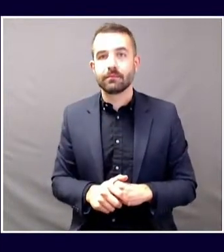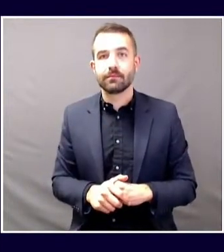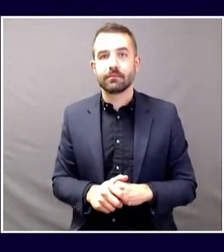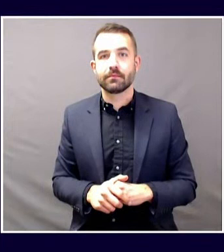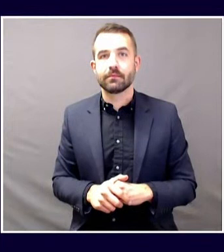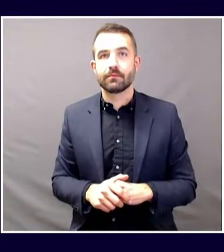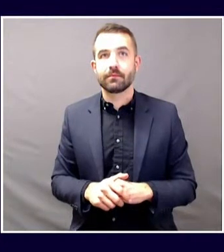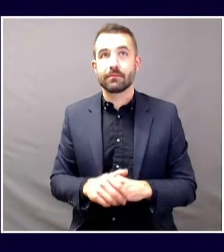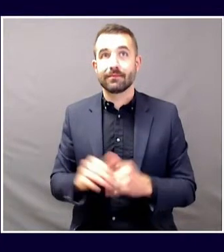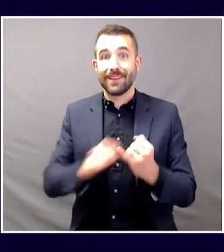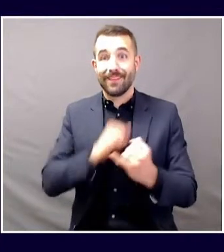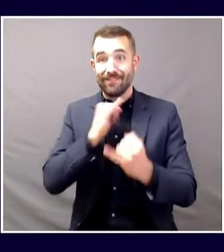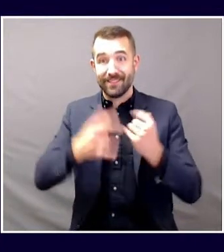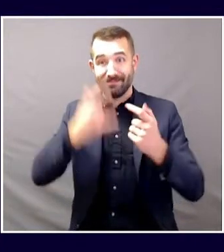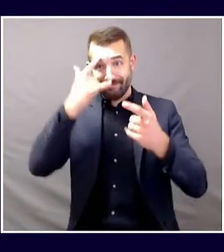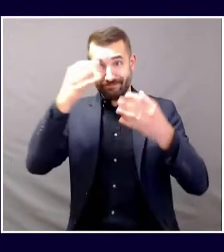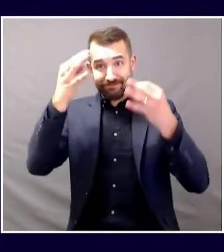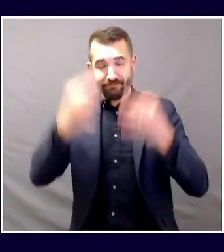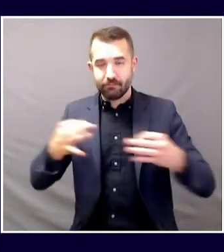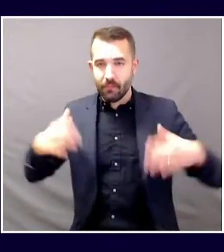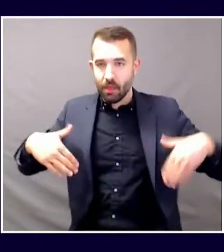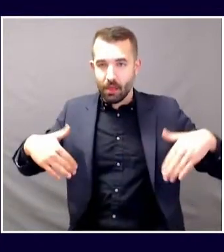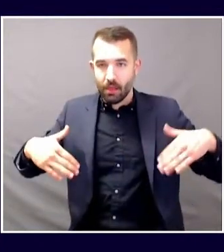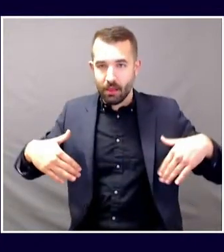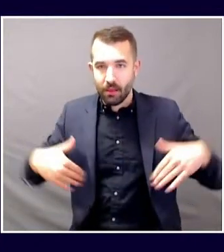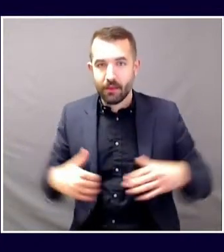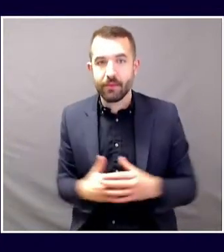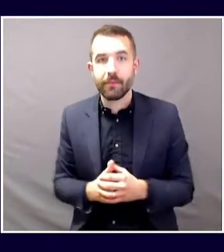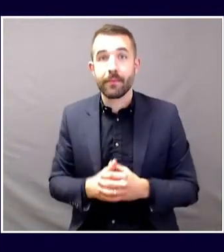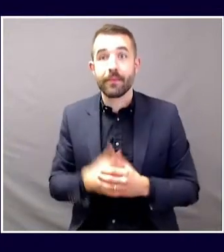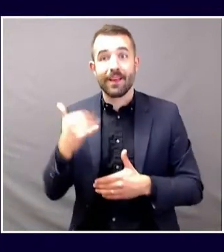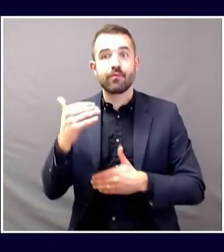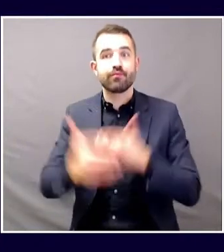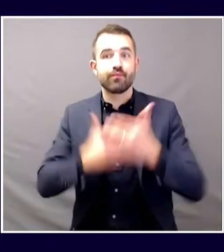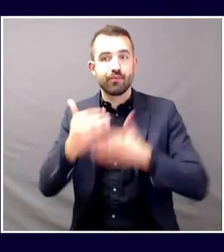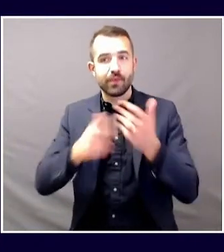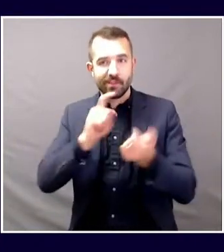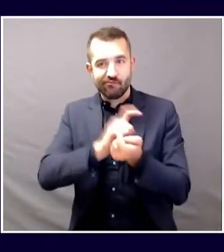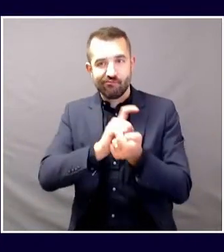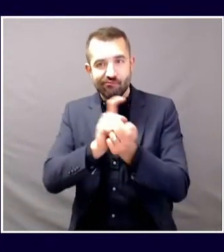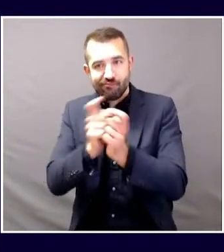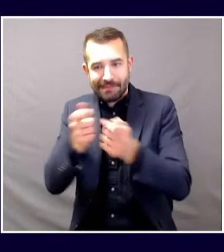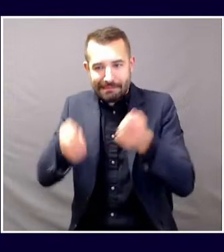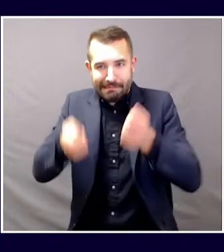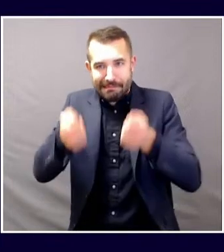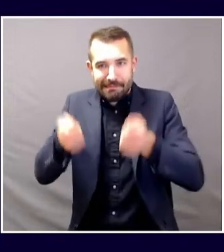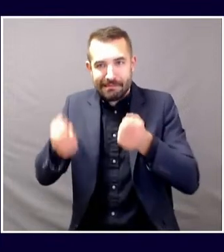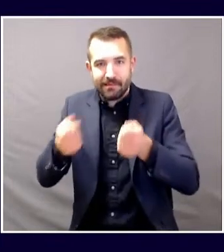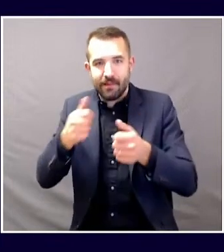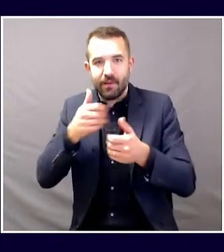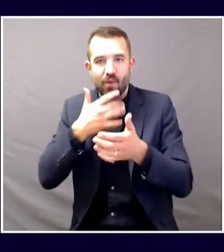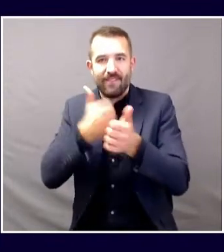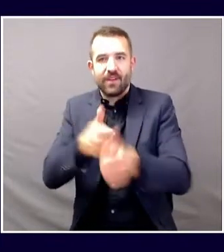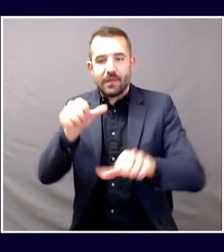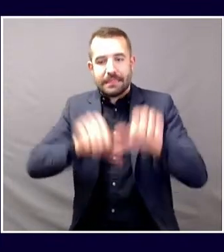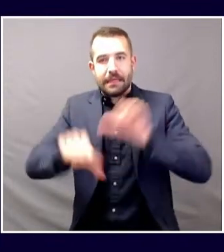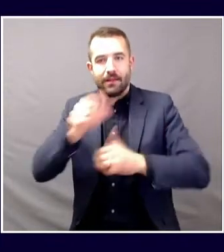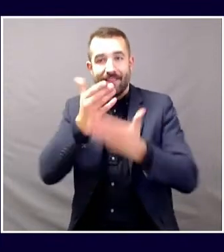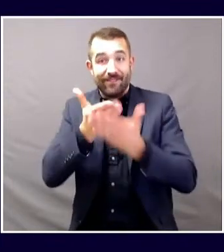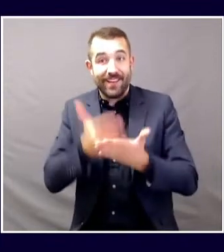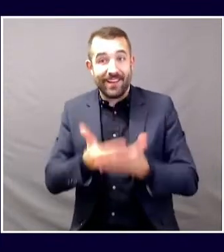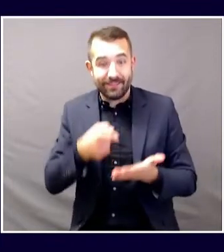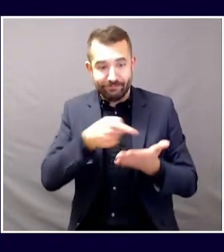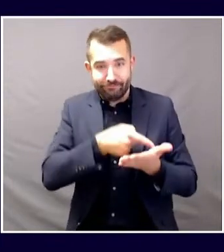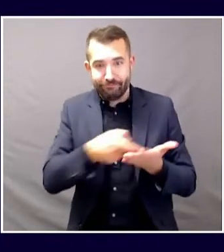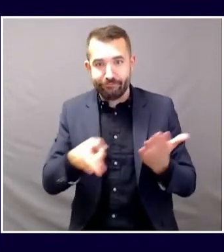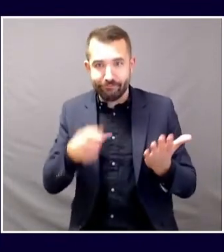decisions. This is, again, an iterative process. This is what science does. We take a look at the data, see where things go, and